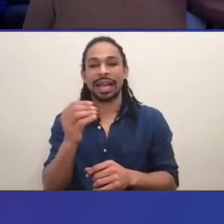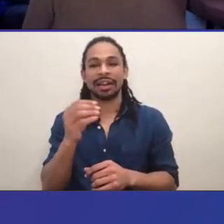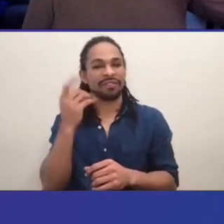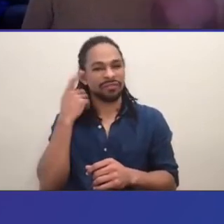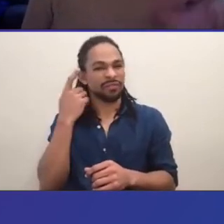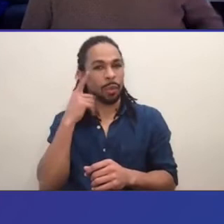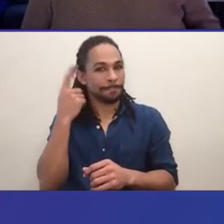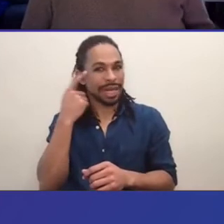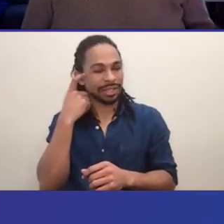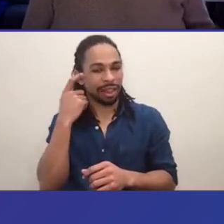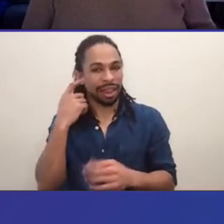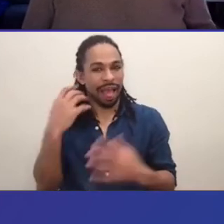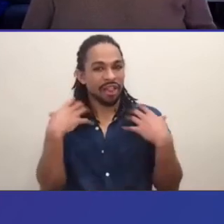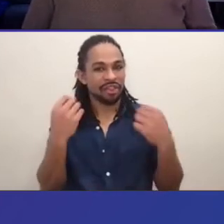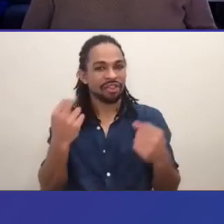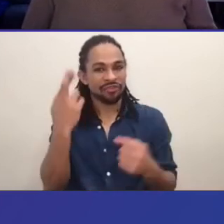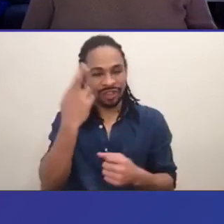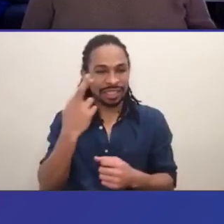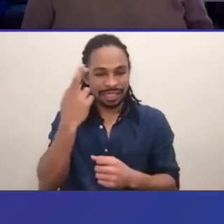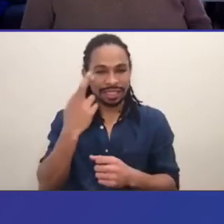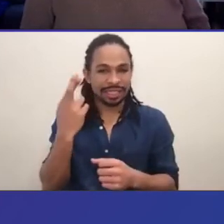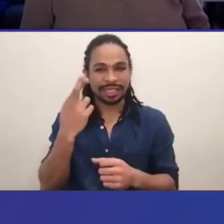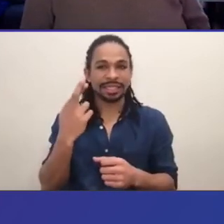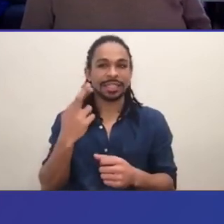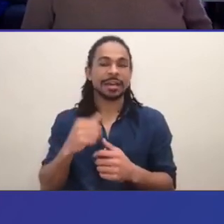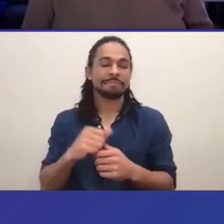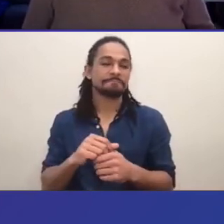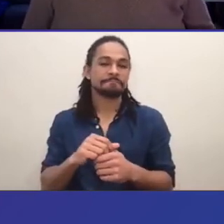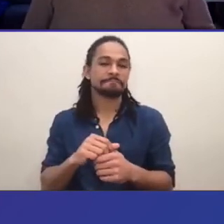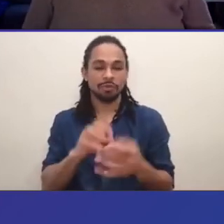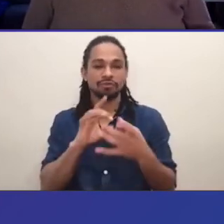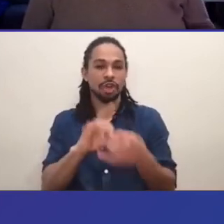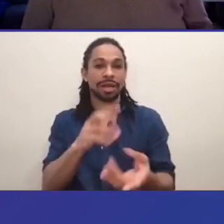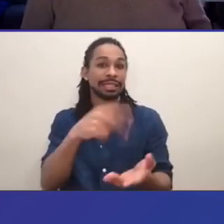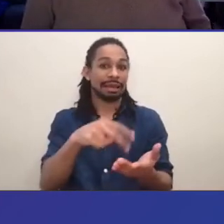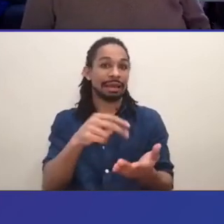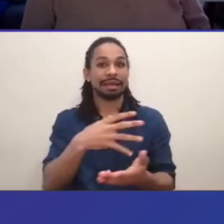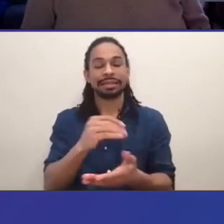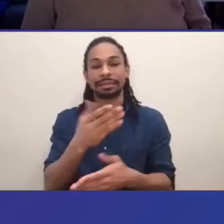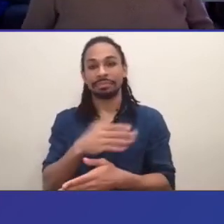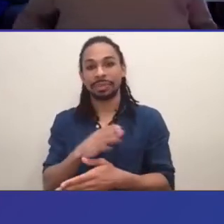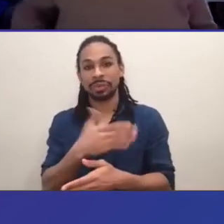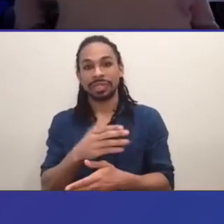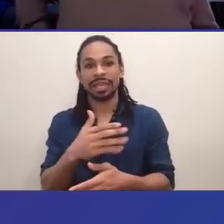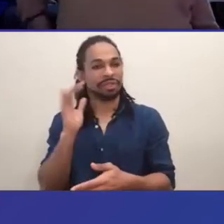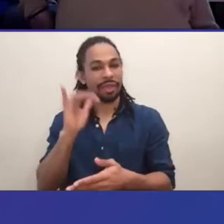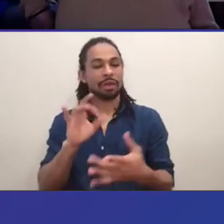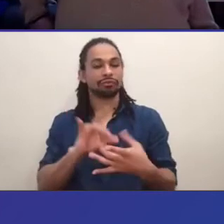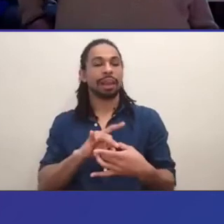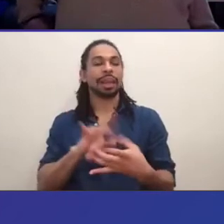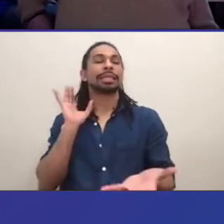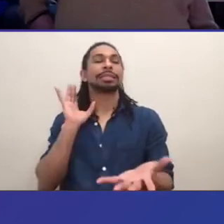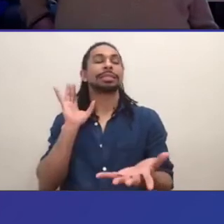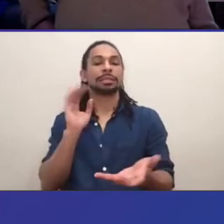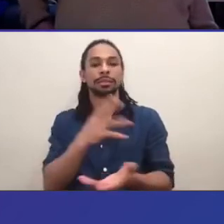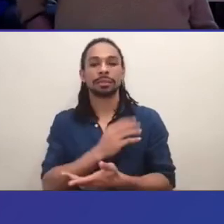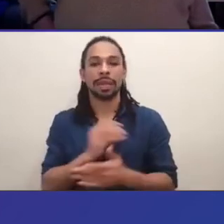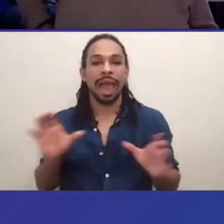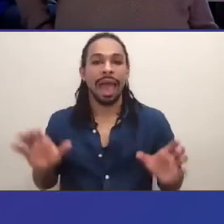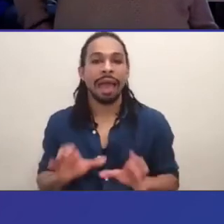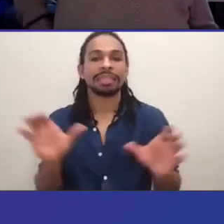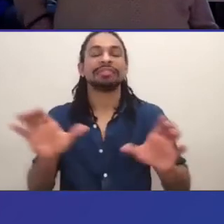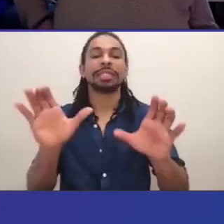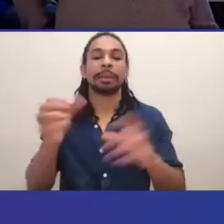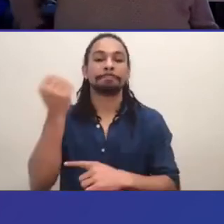health reasons, and you know, with dance and music, the release, and activism is just an extension of